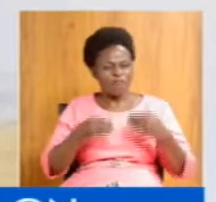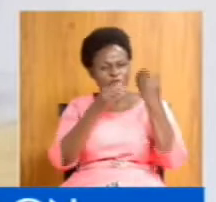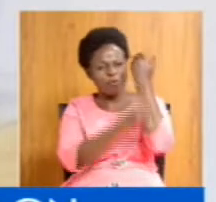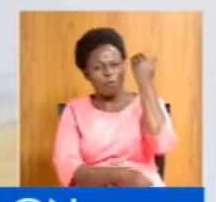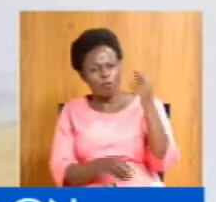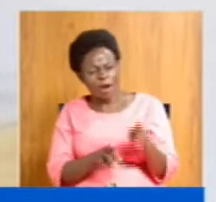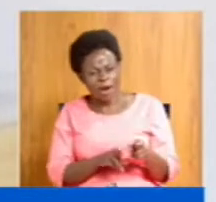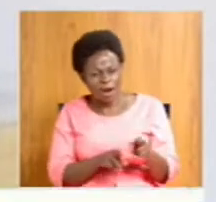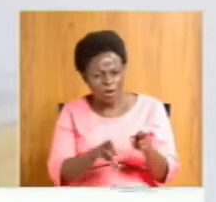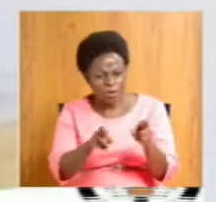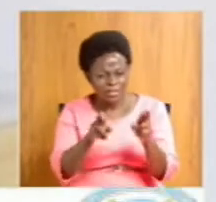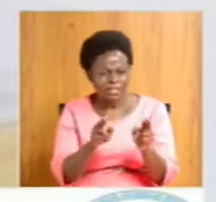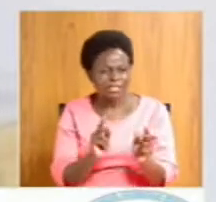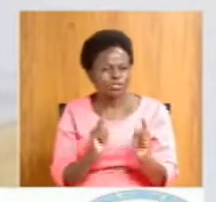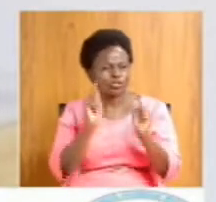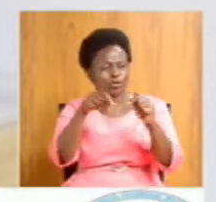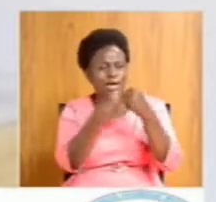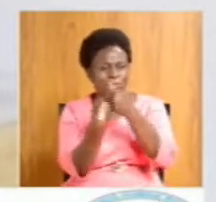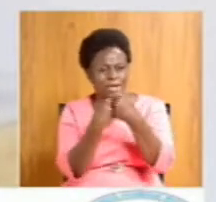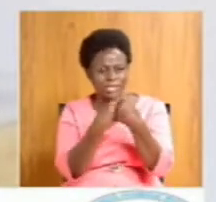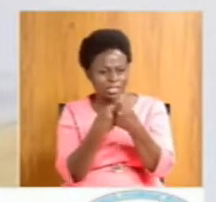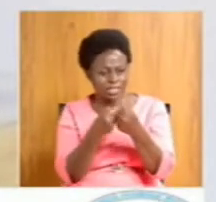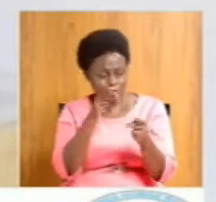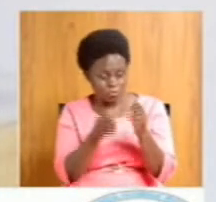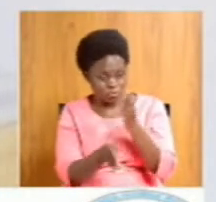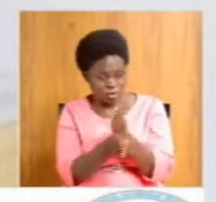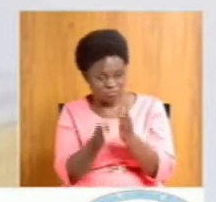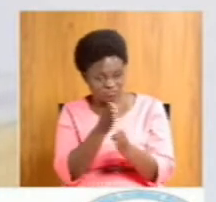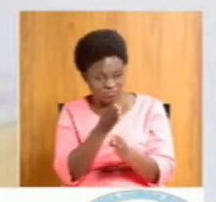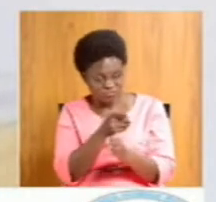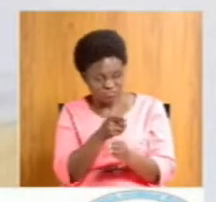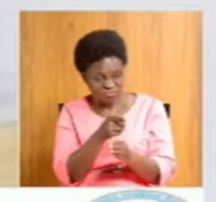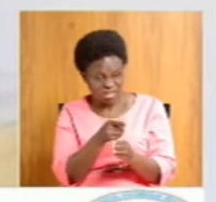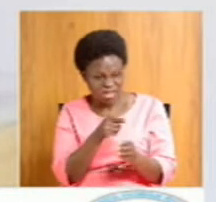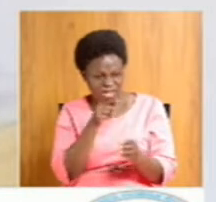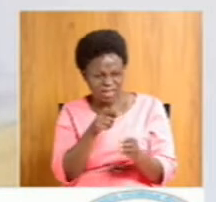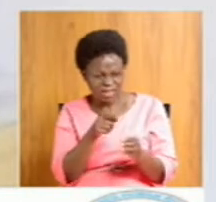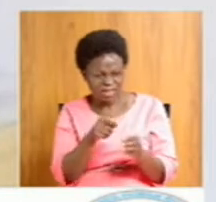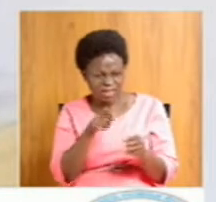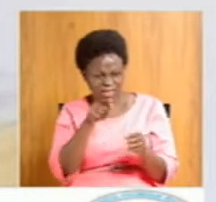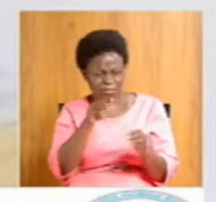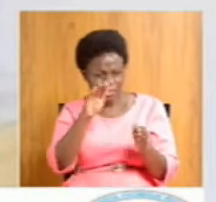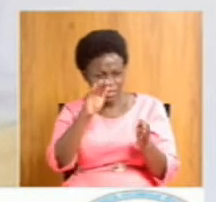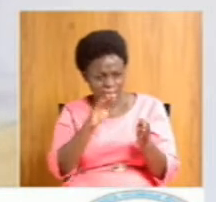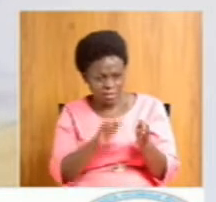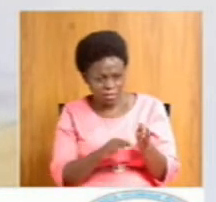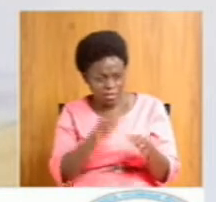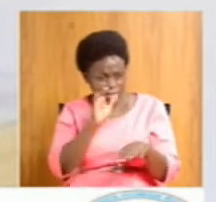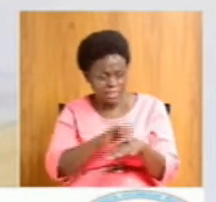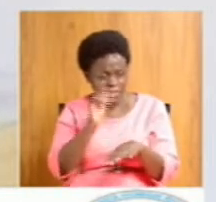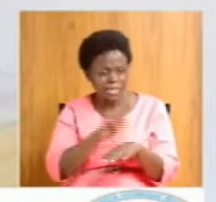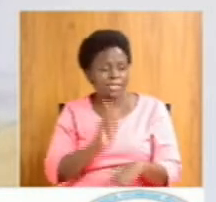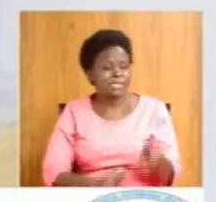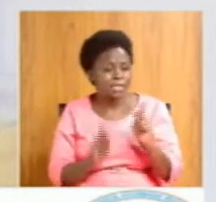roads to come and challenge the contractors. And I think this president, he needs to scale down that, to sensitize the